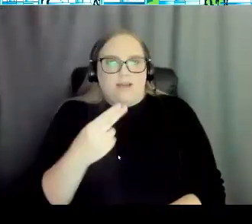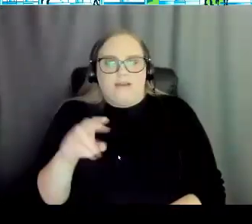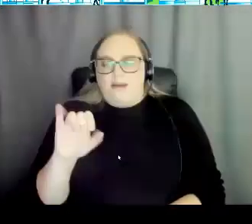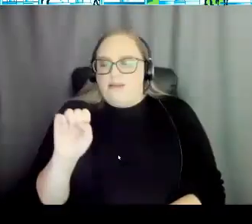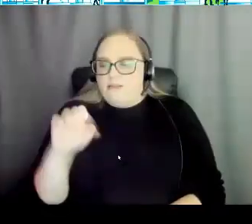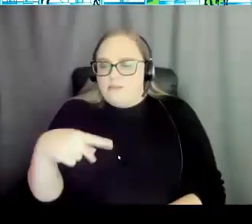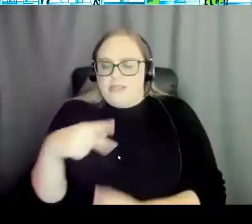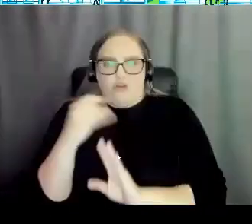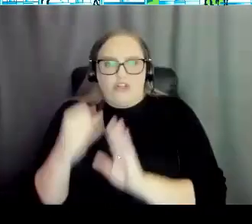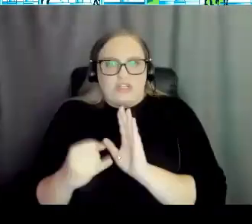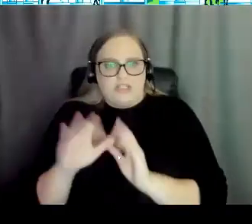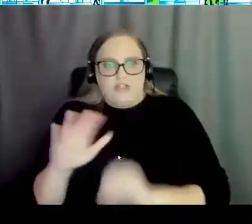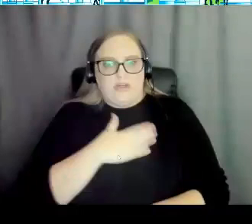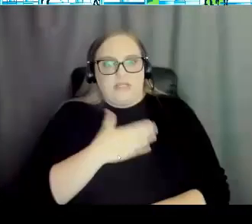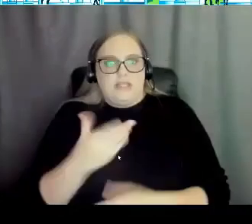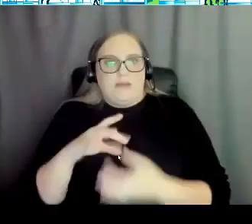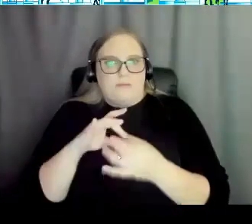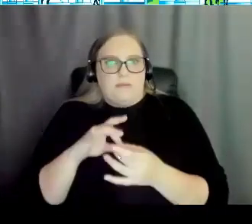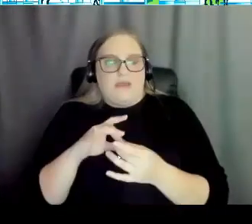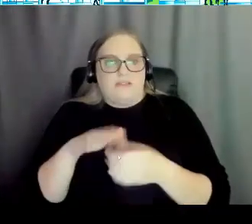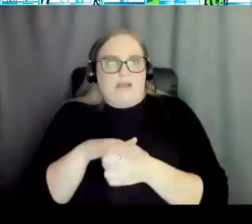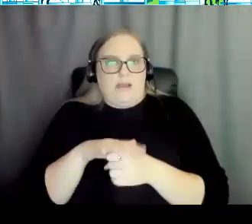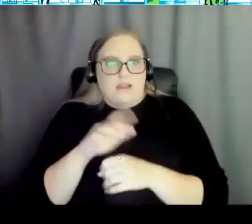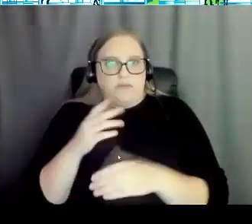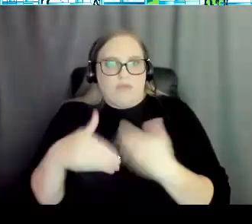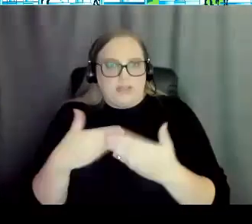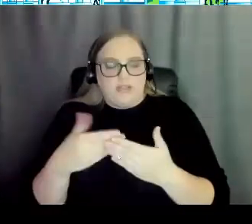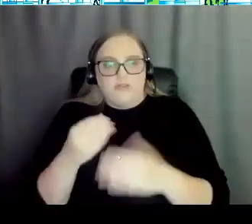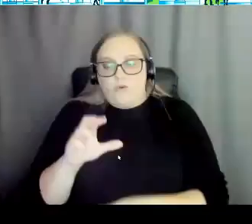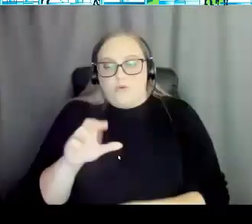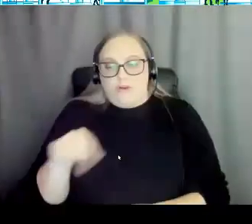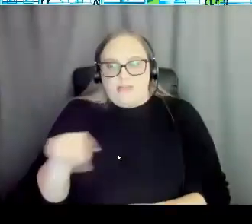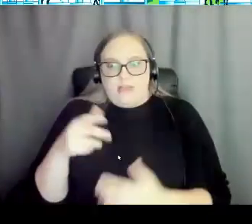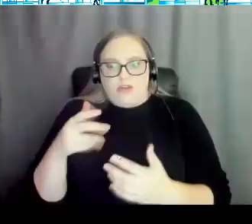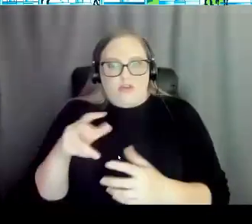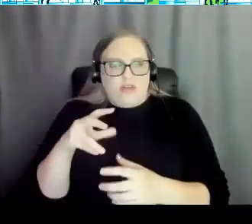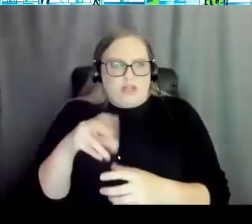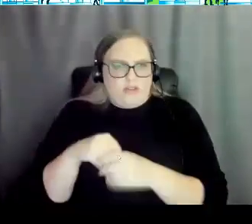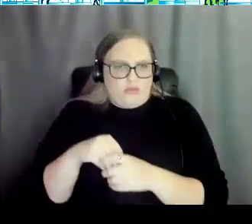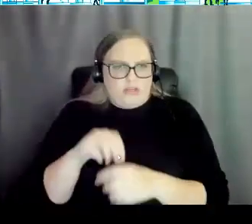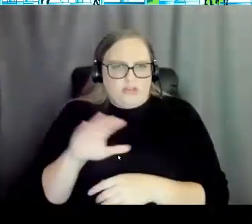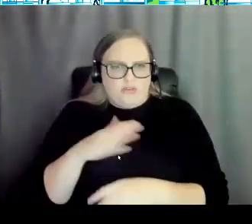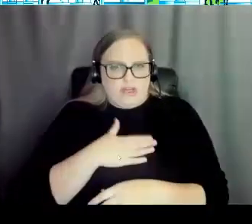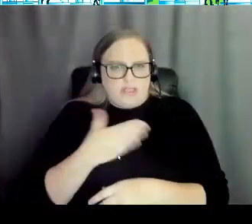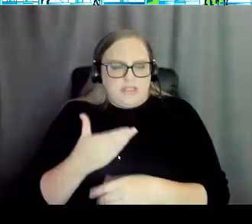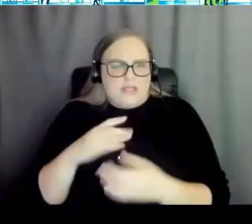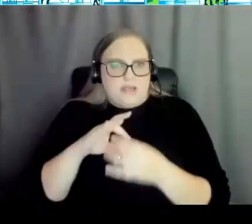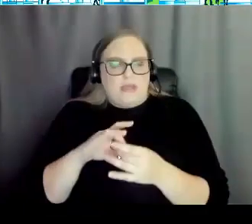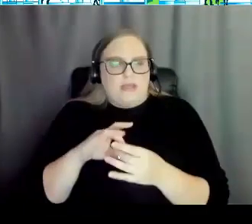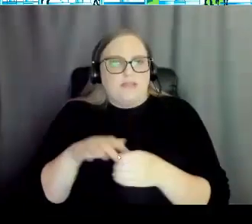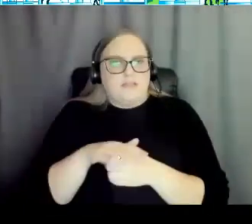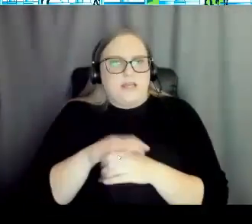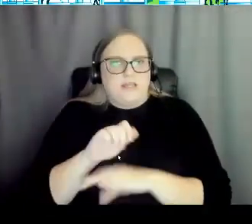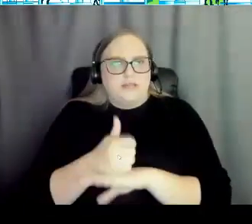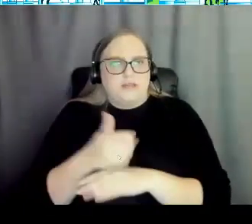projects in your consent-based siting process. And then they ask, or are they already included in your consent-based siting process? Sure.